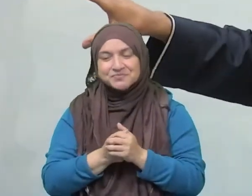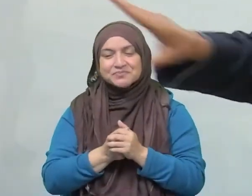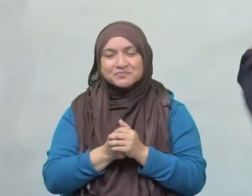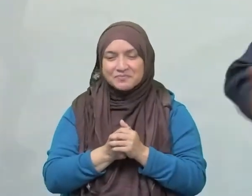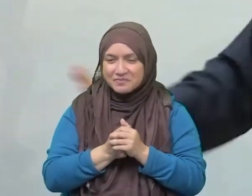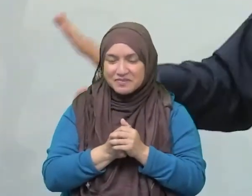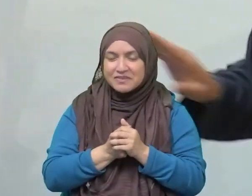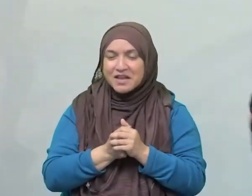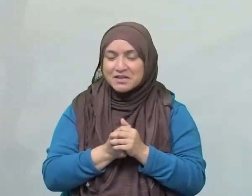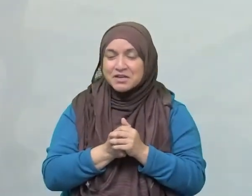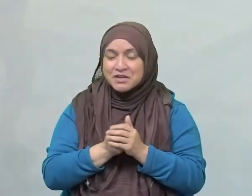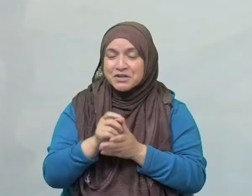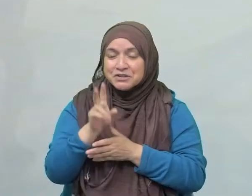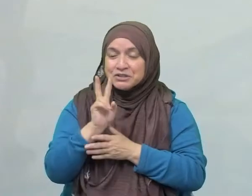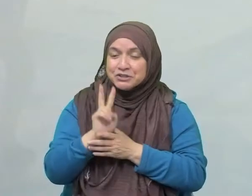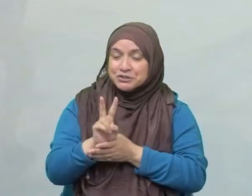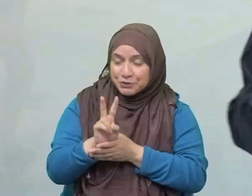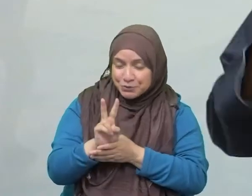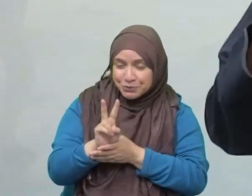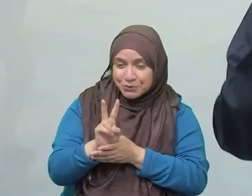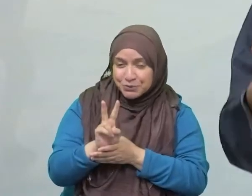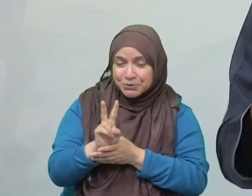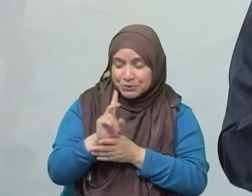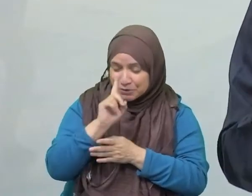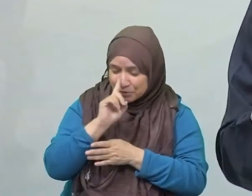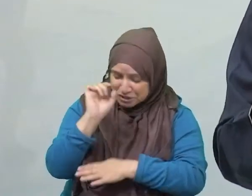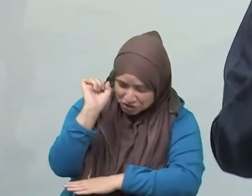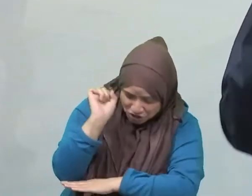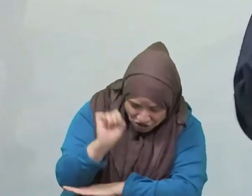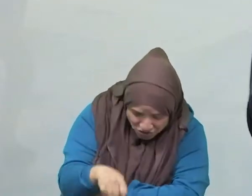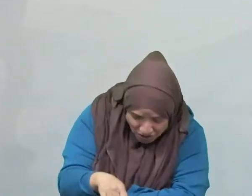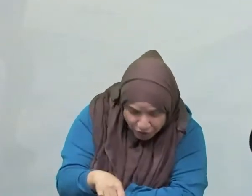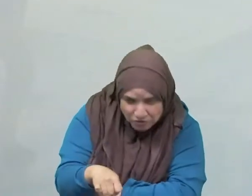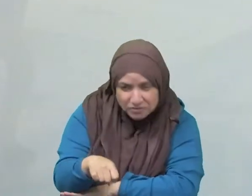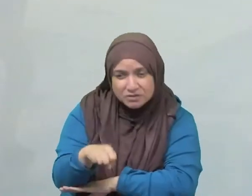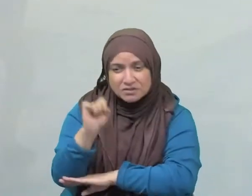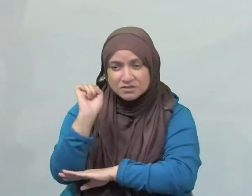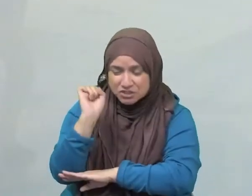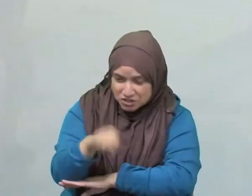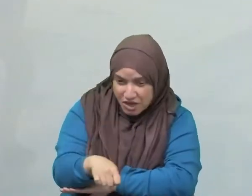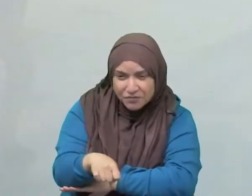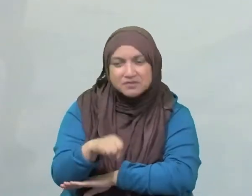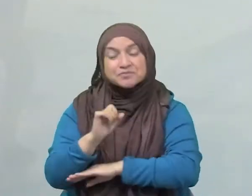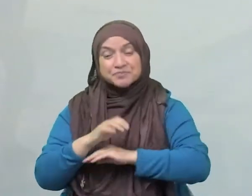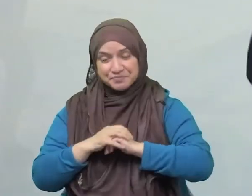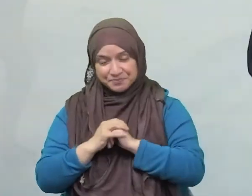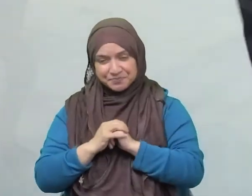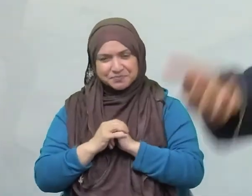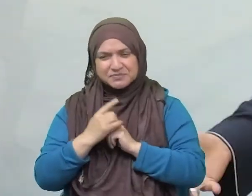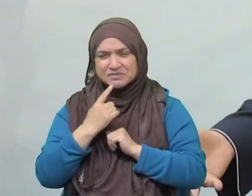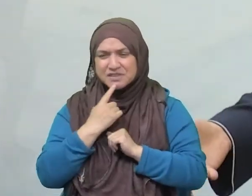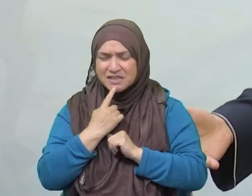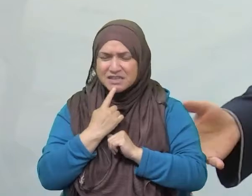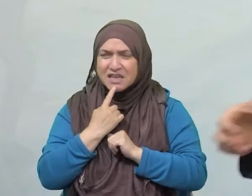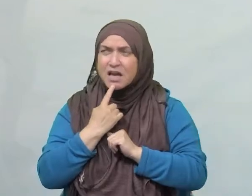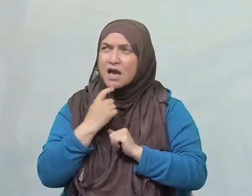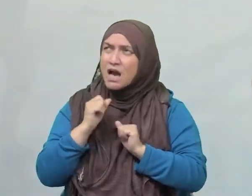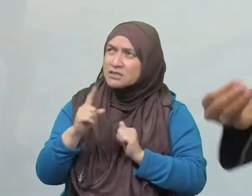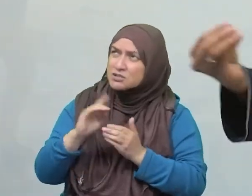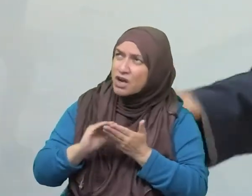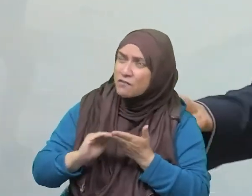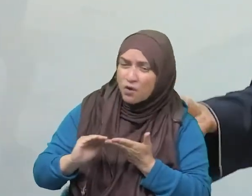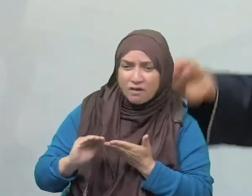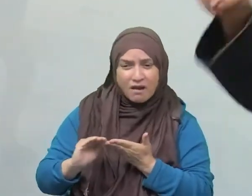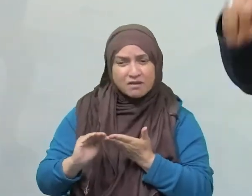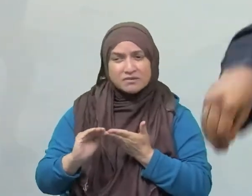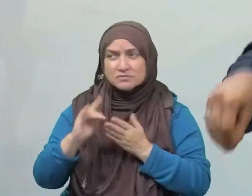atkar just to have a proper prayer you'll have takbir you'll have to be you'll have istighfar you'll have salawat so just